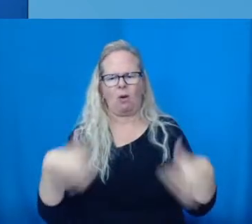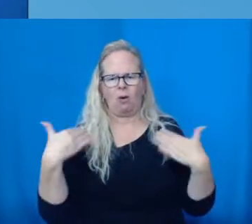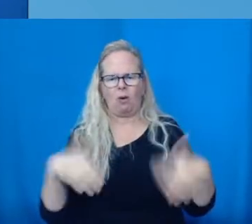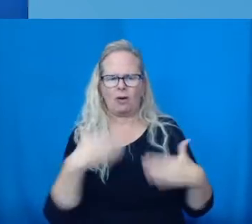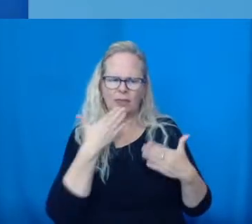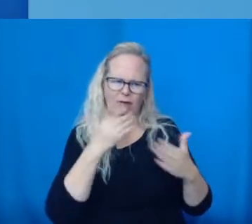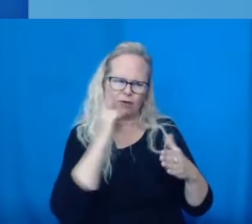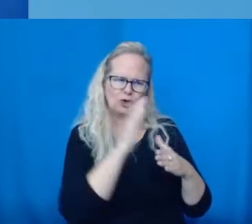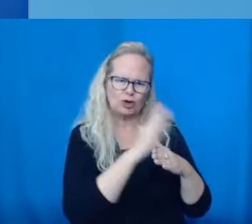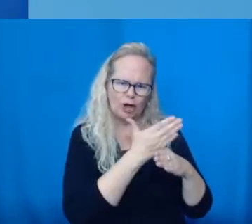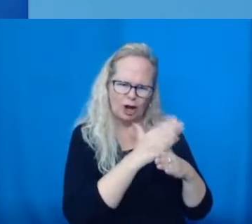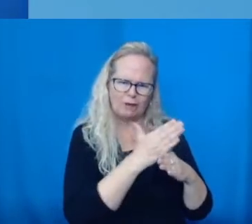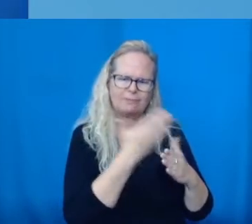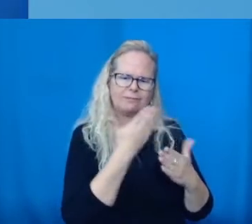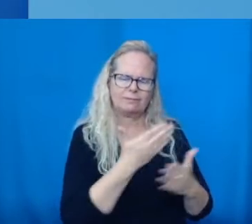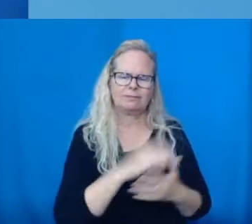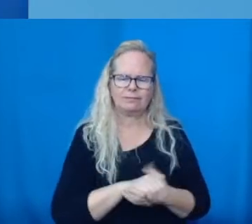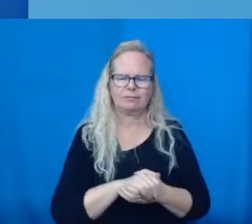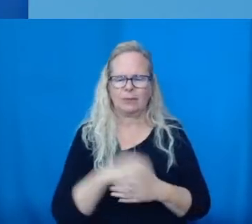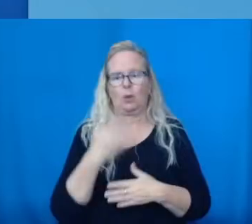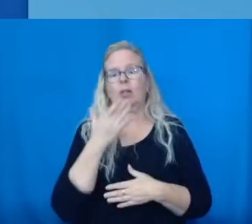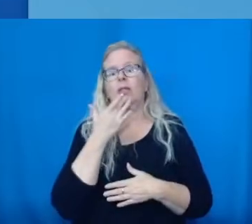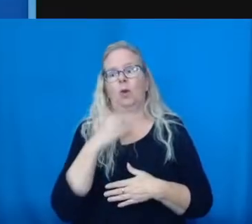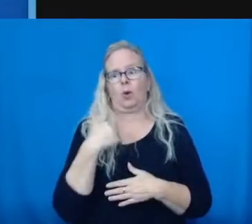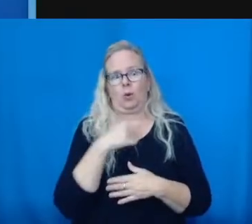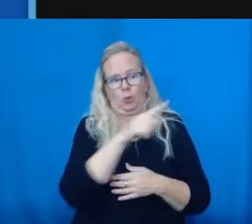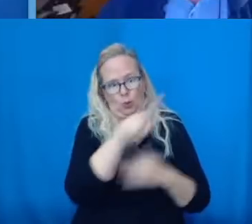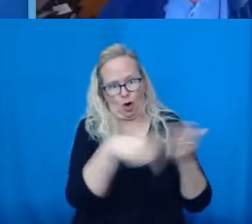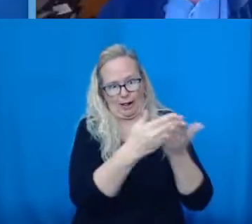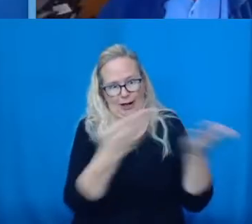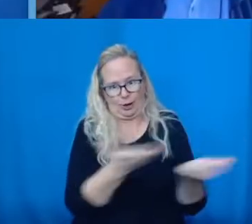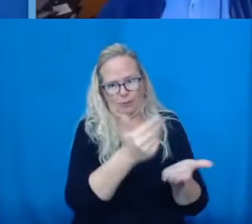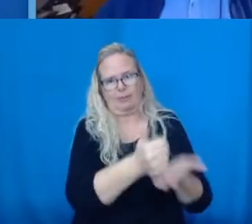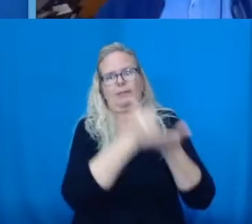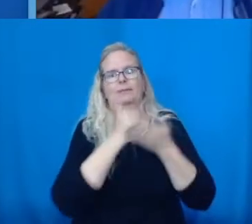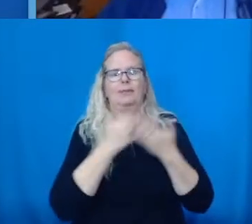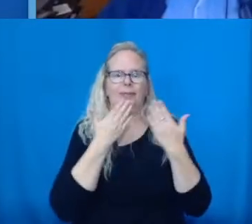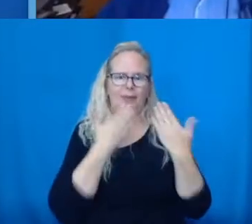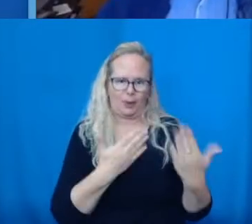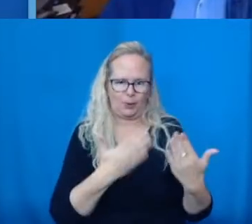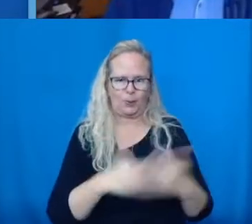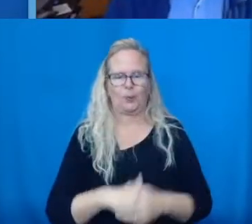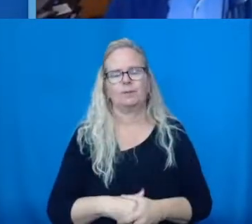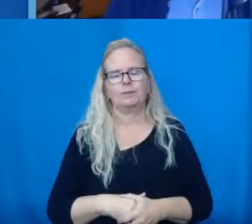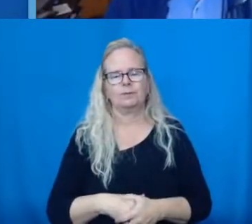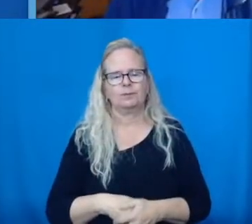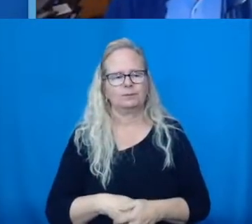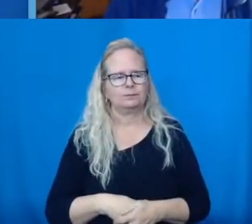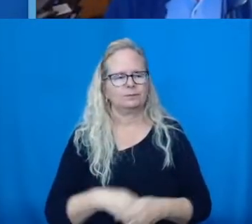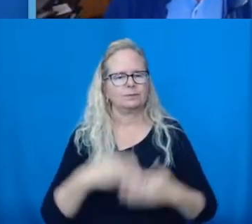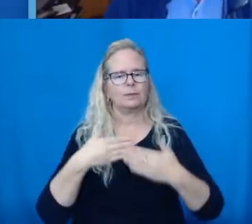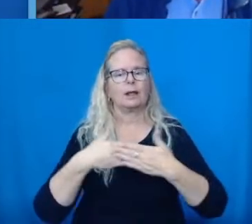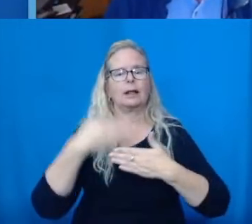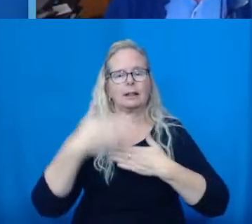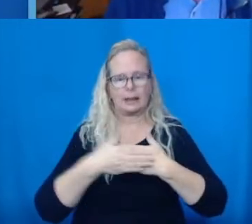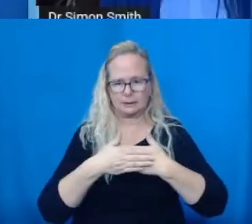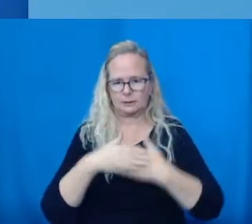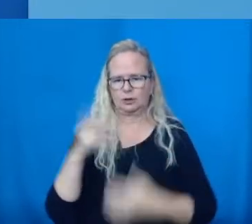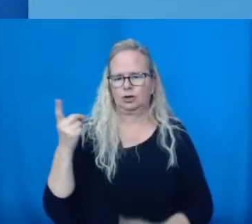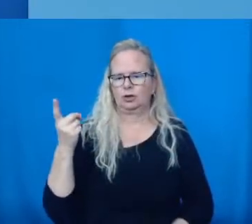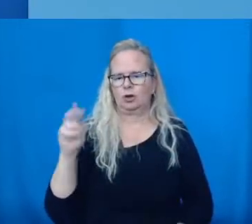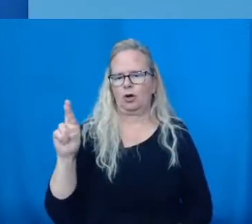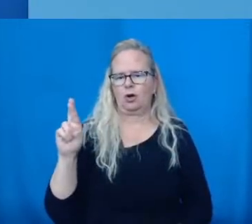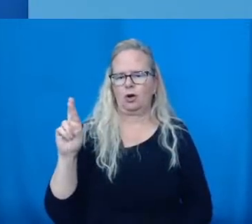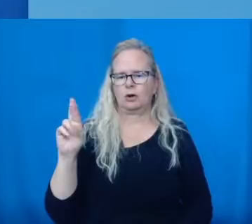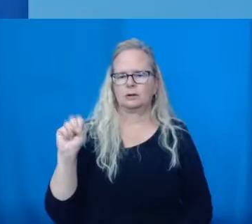today. Next, I'd like to bring on Dr. Smith, who I suspect is going to have a lot to add